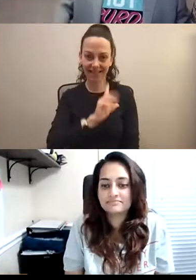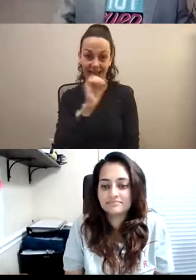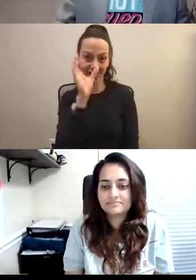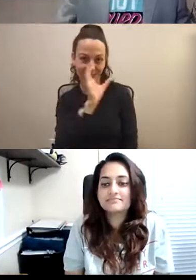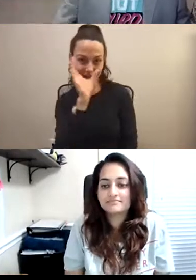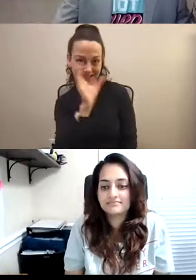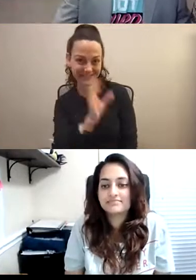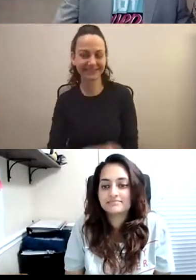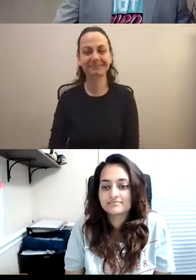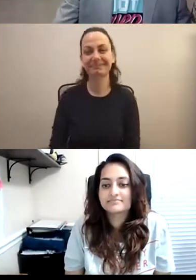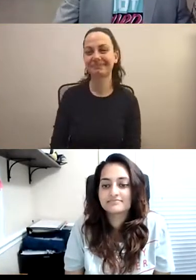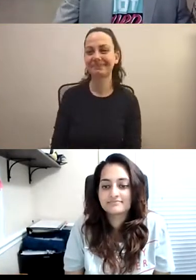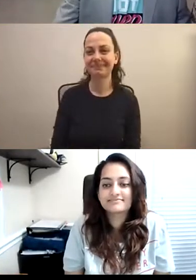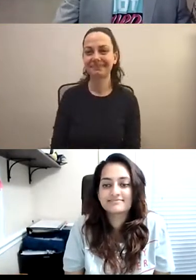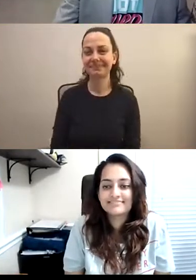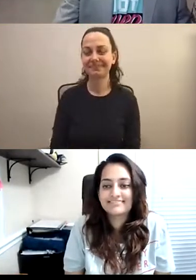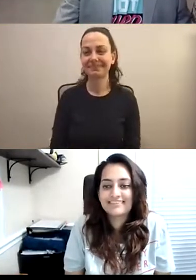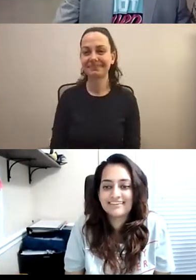looking.